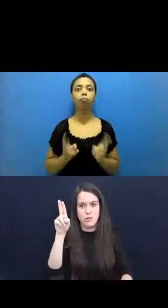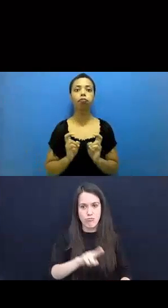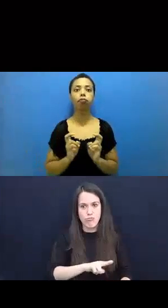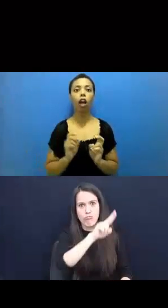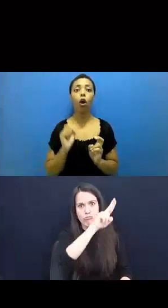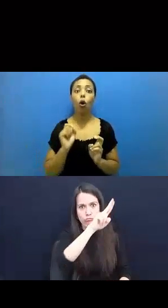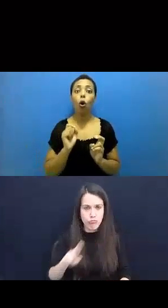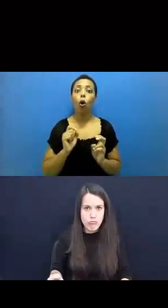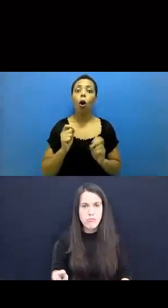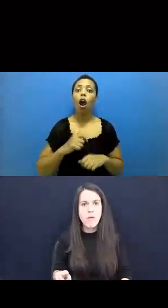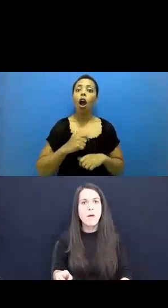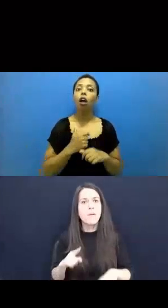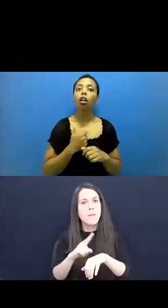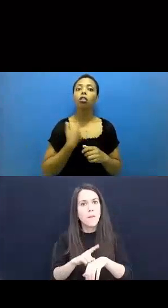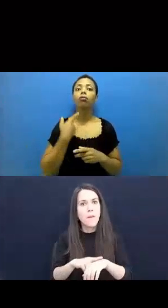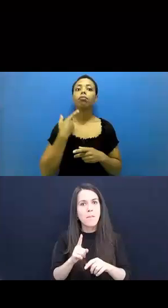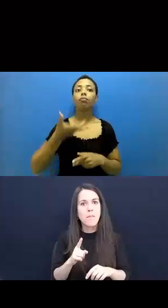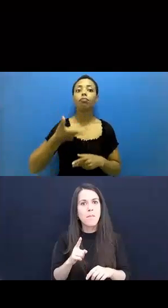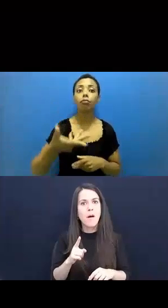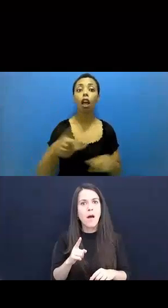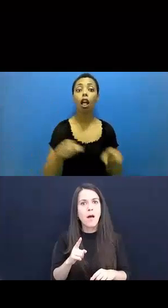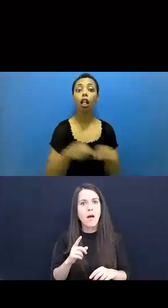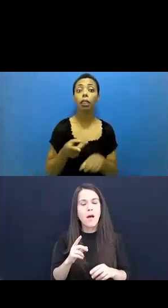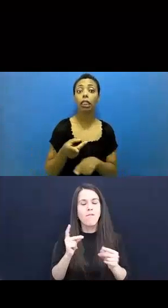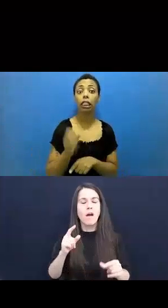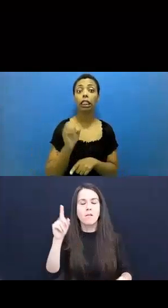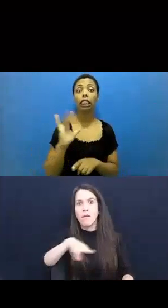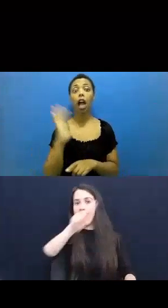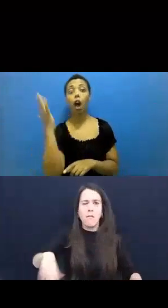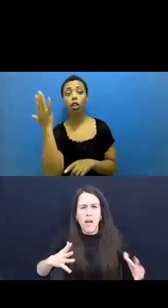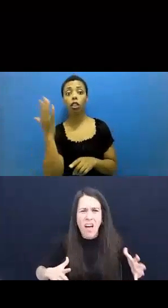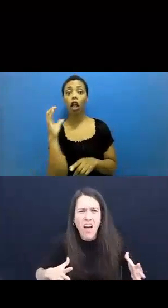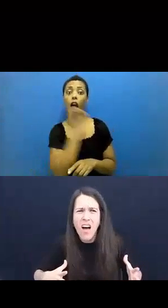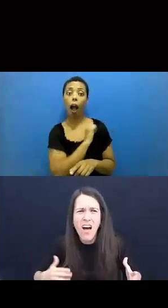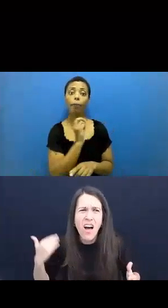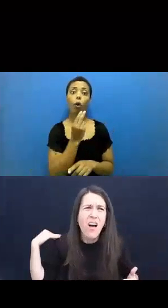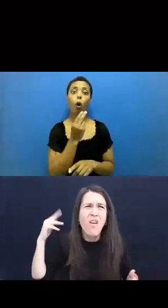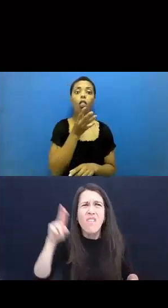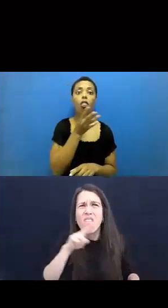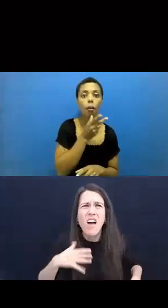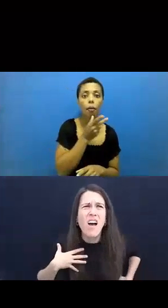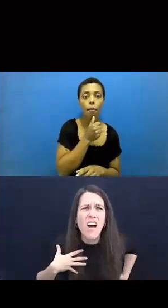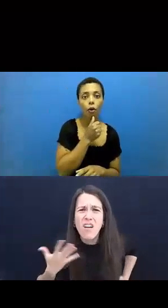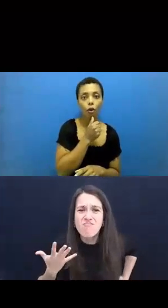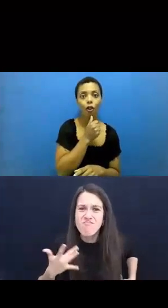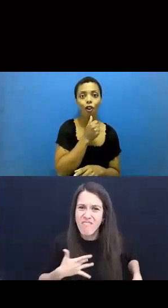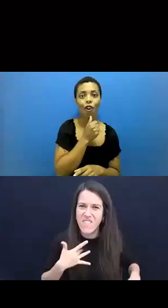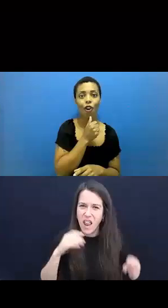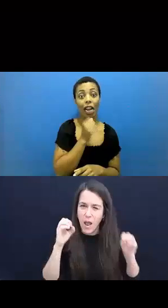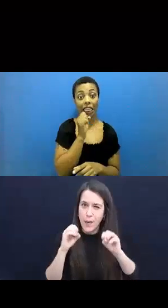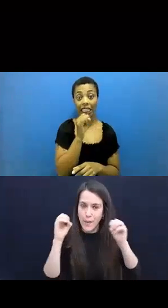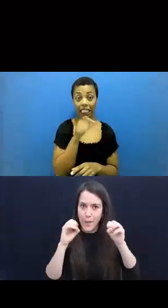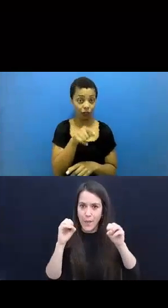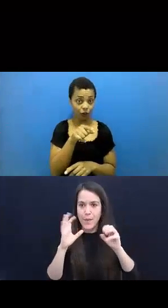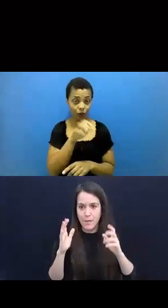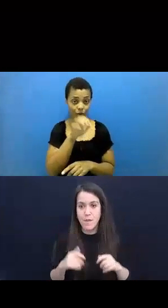have to be recognizable. So if I do it too quick, you probably don't recognize it.